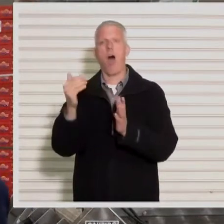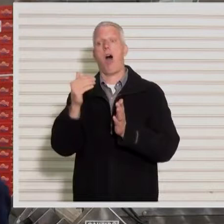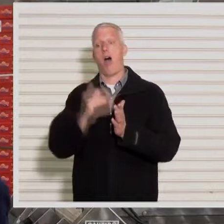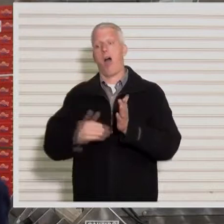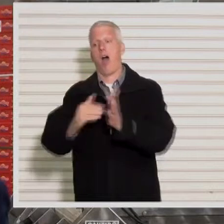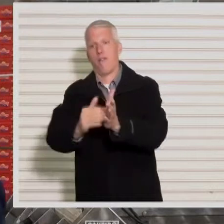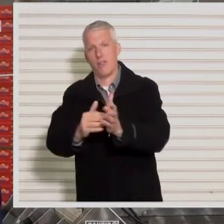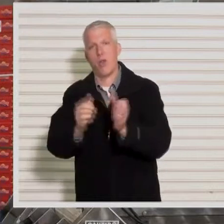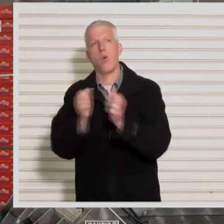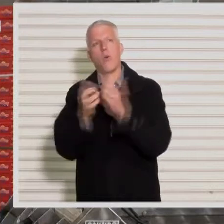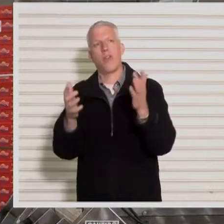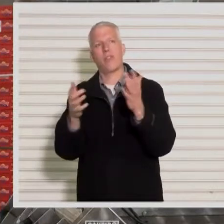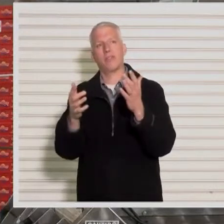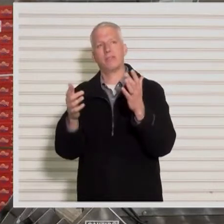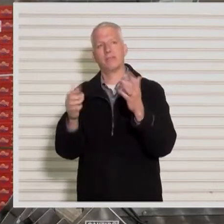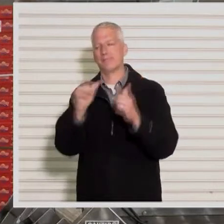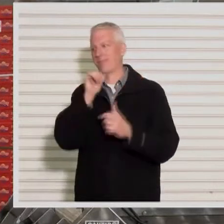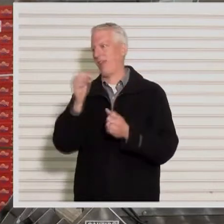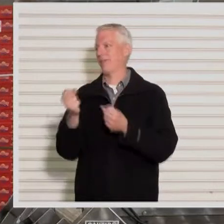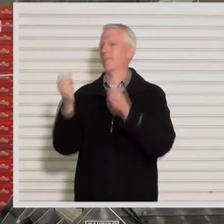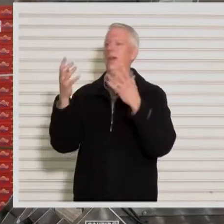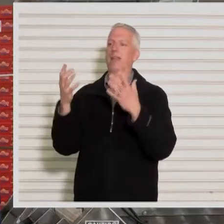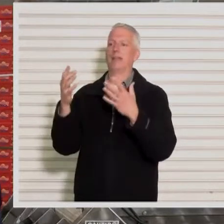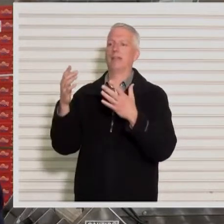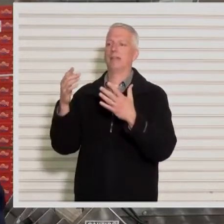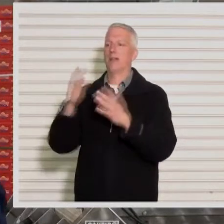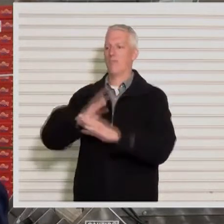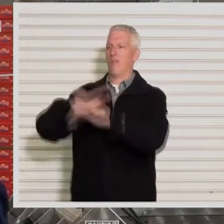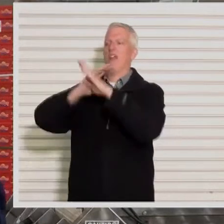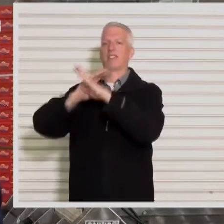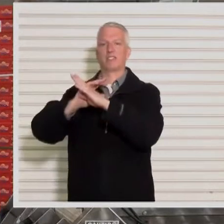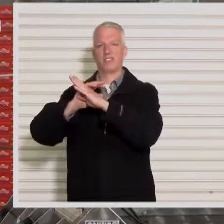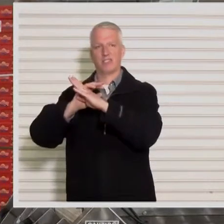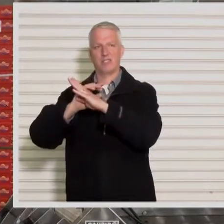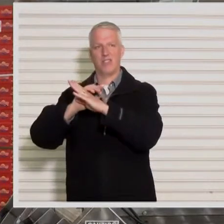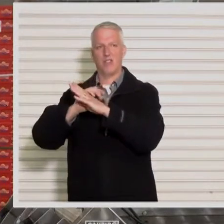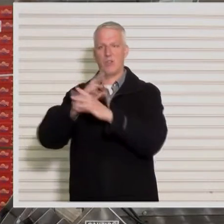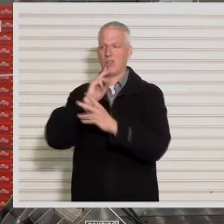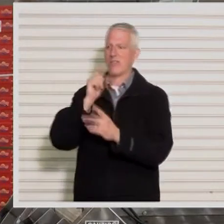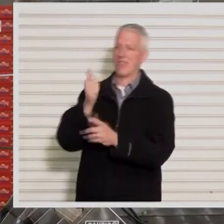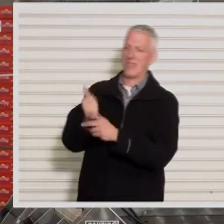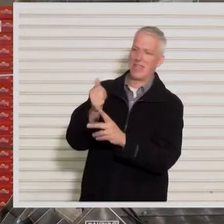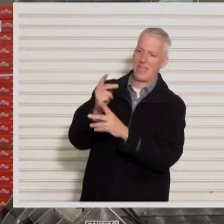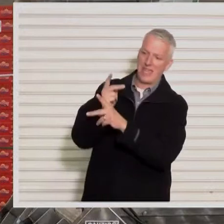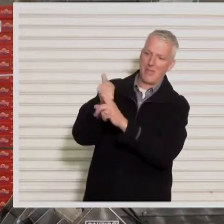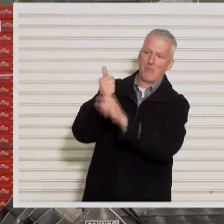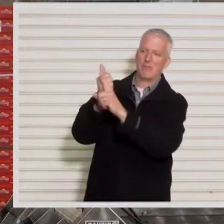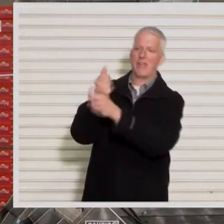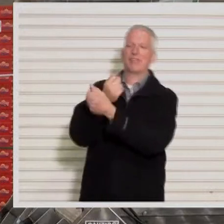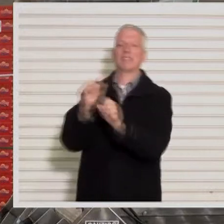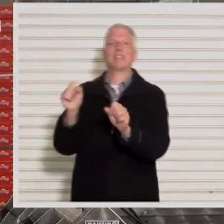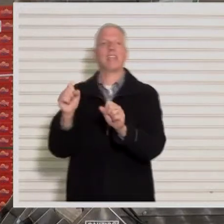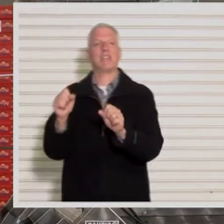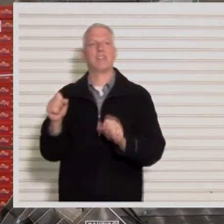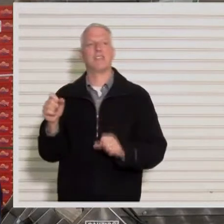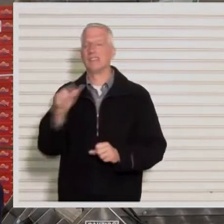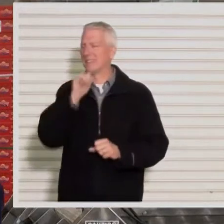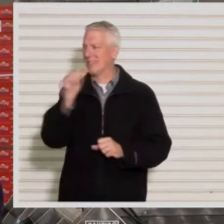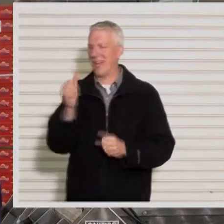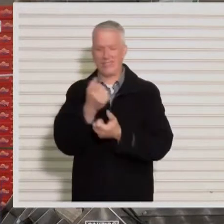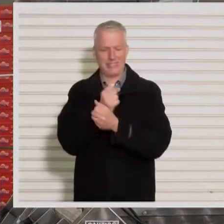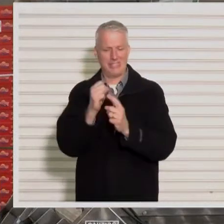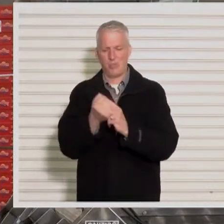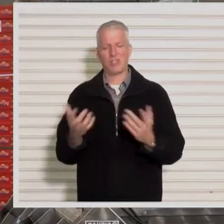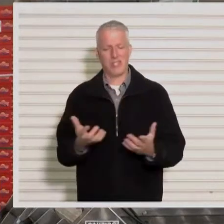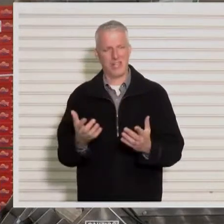oftentimes with poor precautions offered to them to keep themselves safe from COVID-19. That's not the case in some of